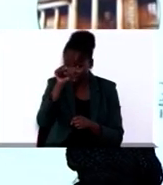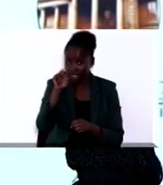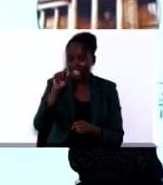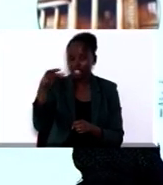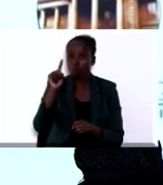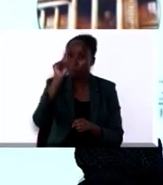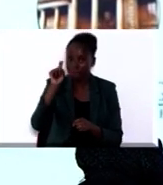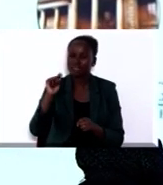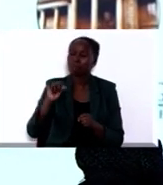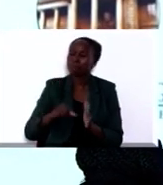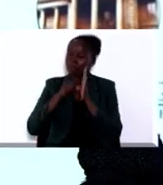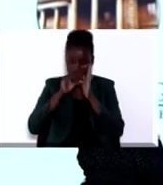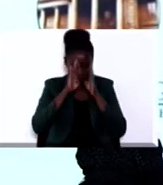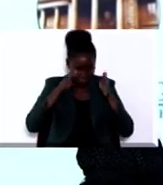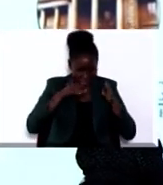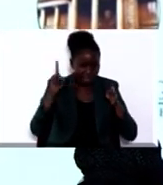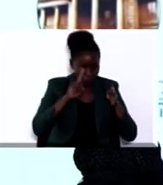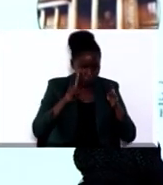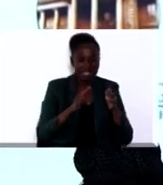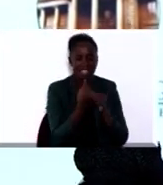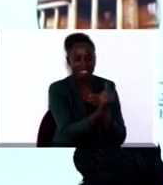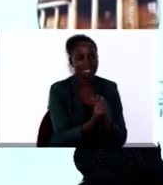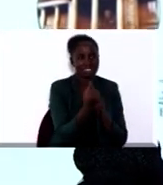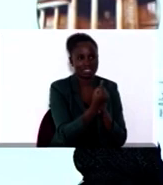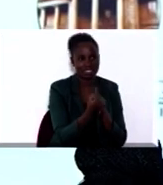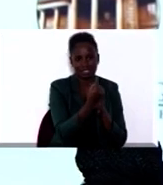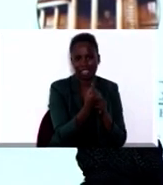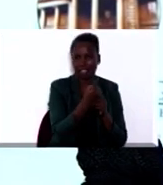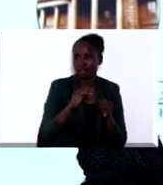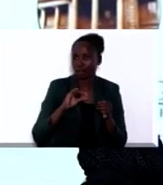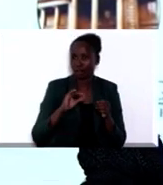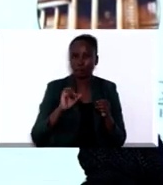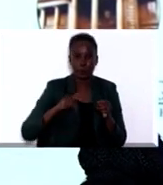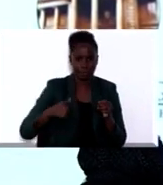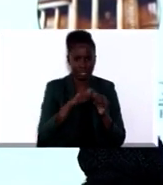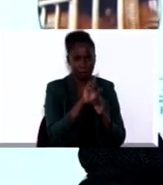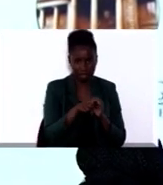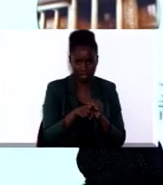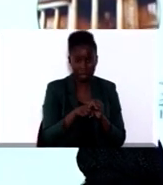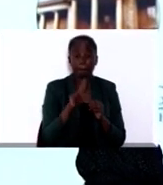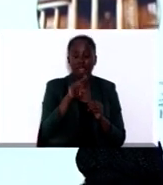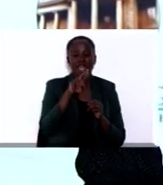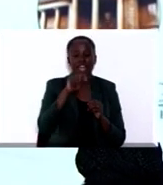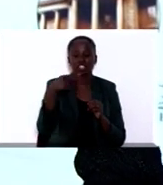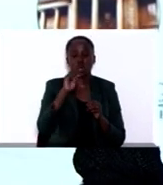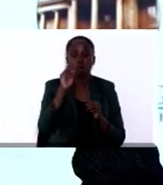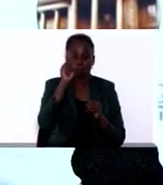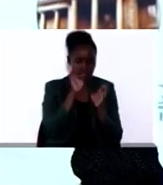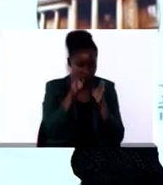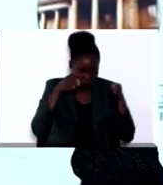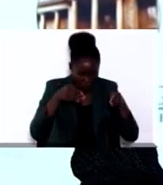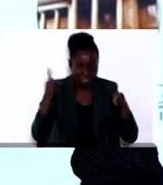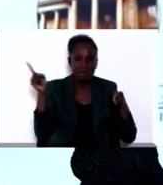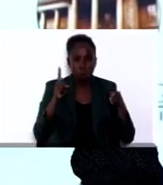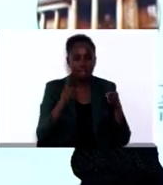is focusing on the implementation of the single window. Every NGO must focus on reaching out